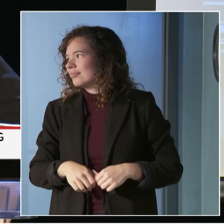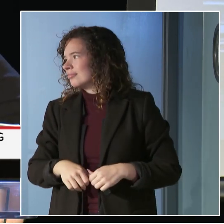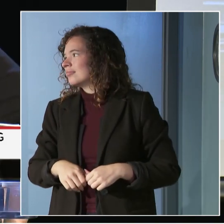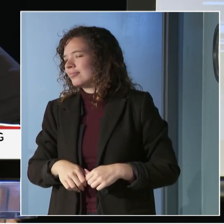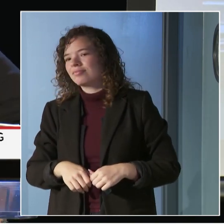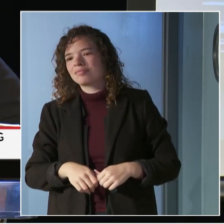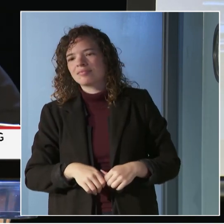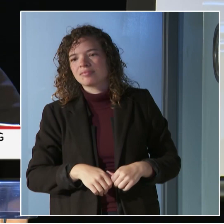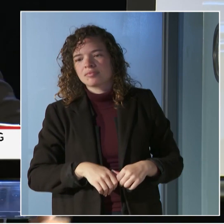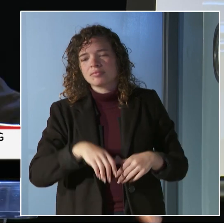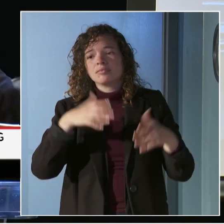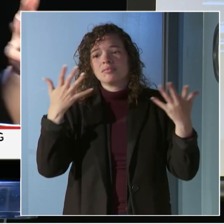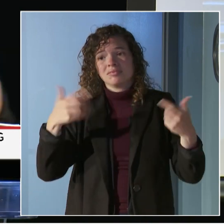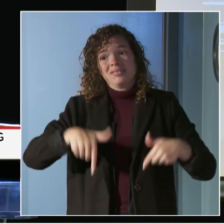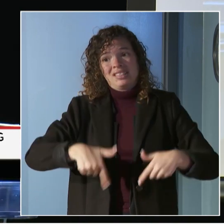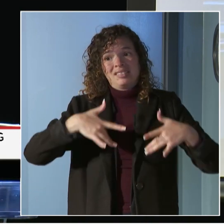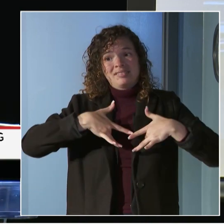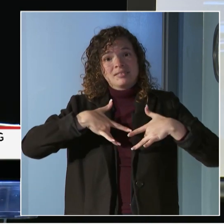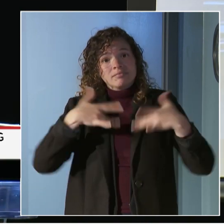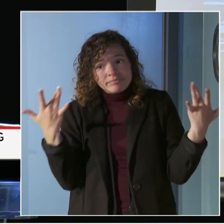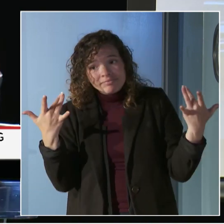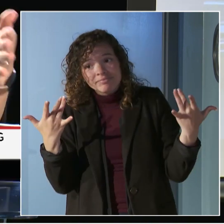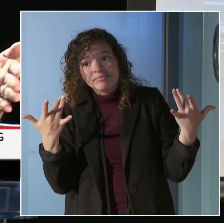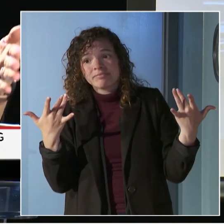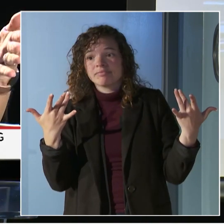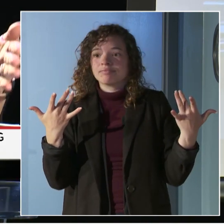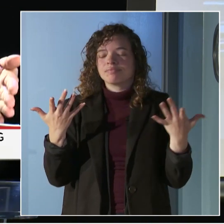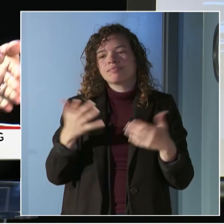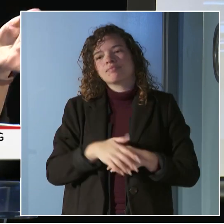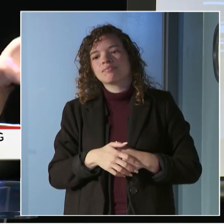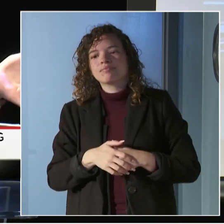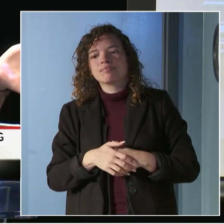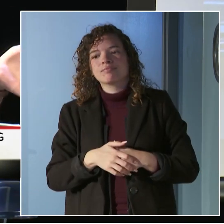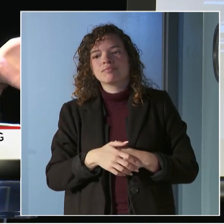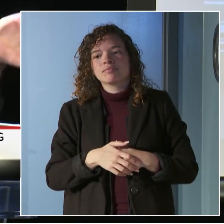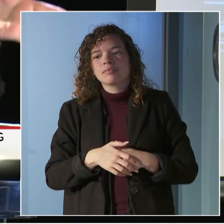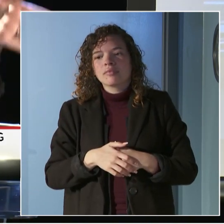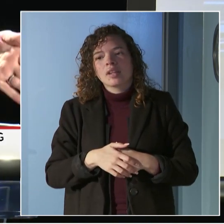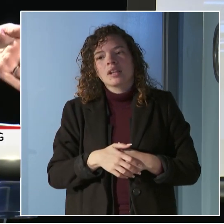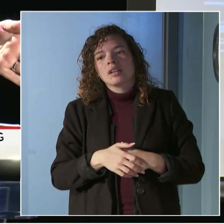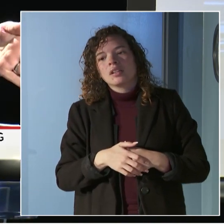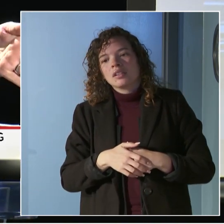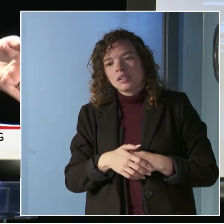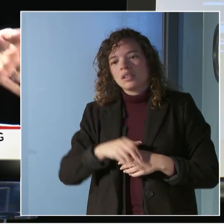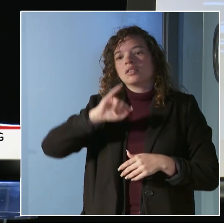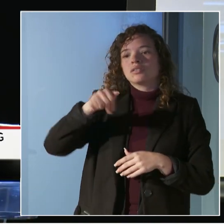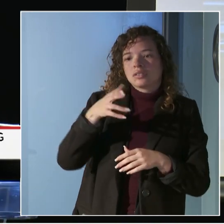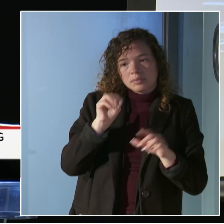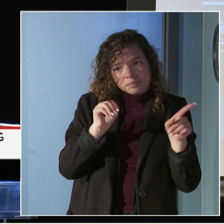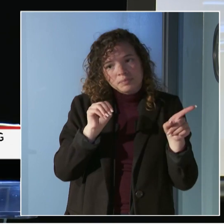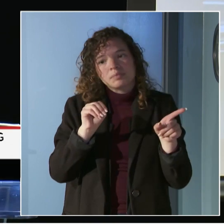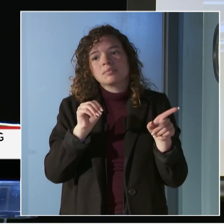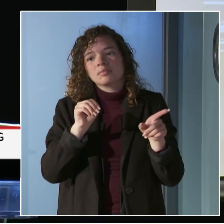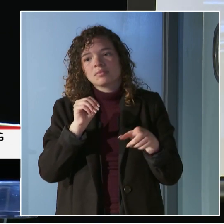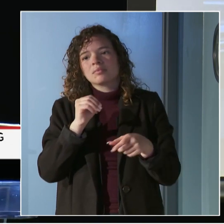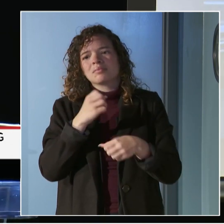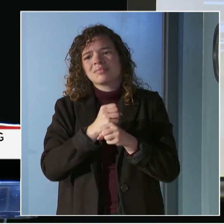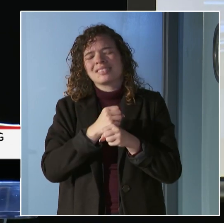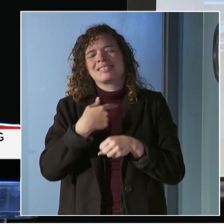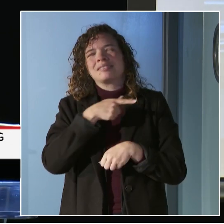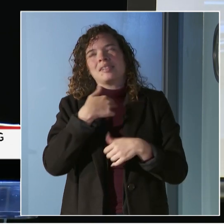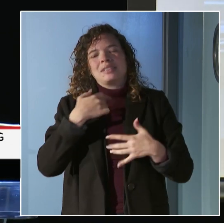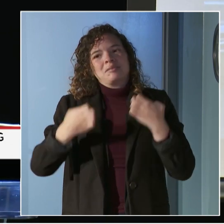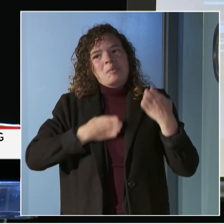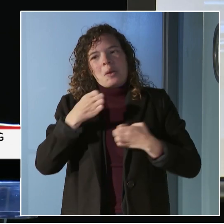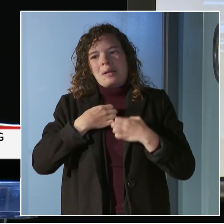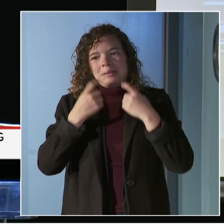Normally at these events, we have an over-under on how long it takes for Jim to make me cry with his remarks, but